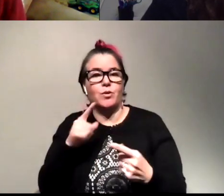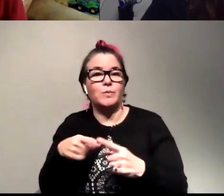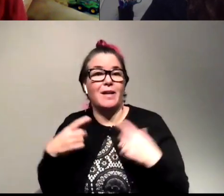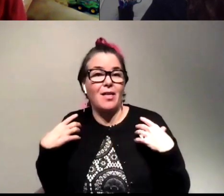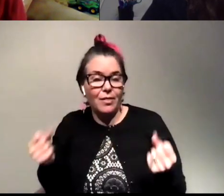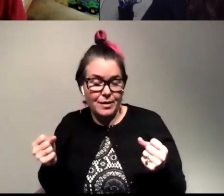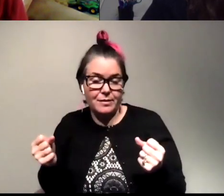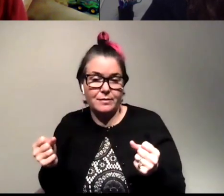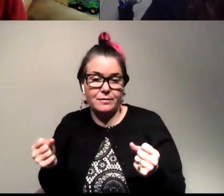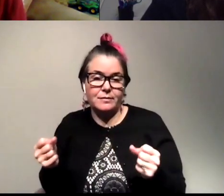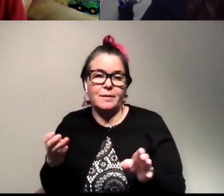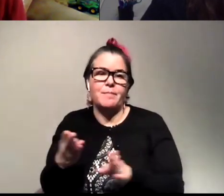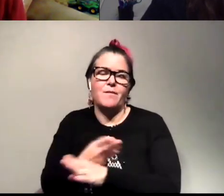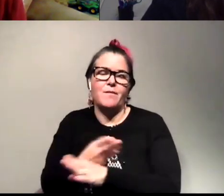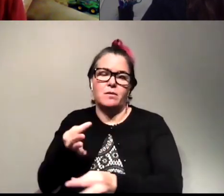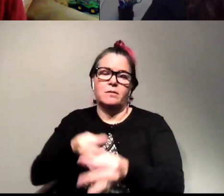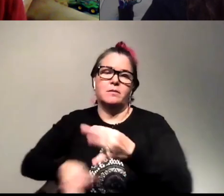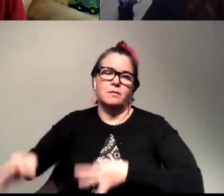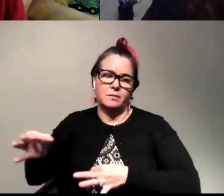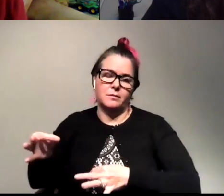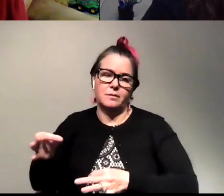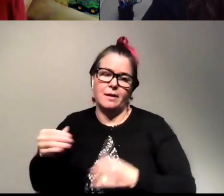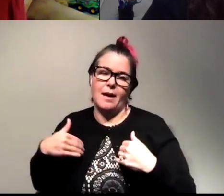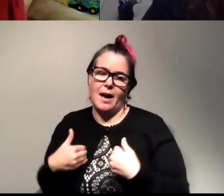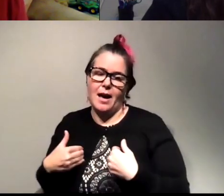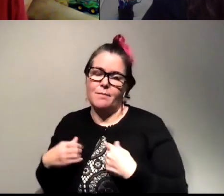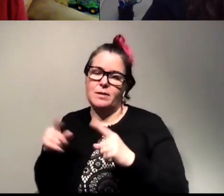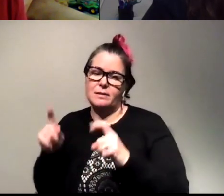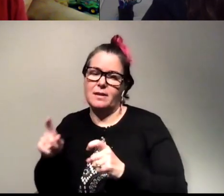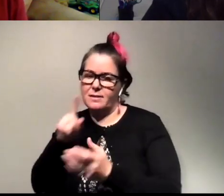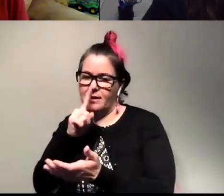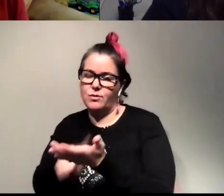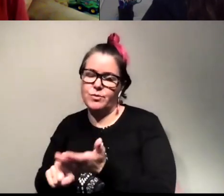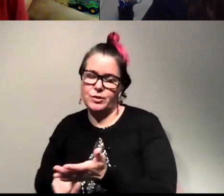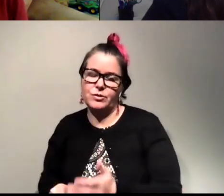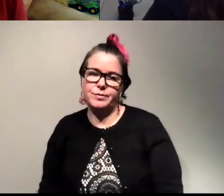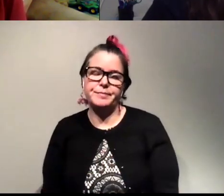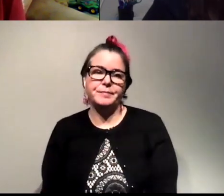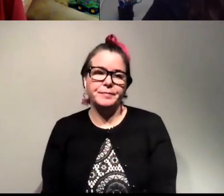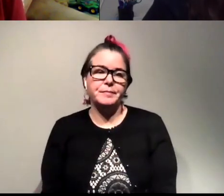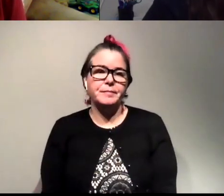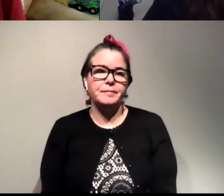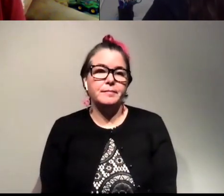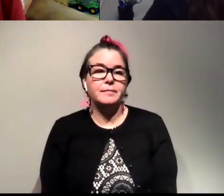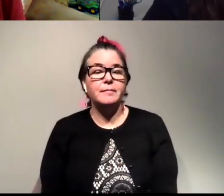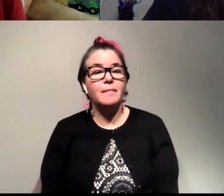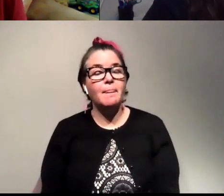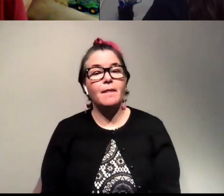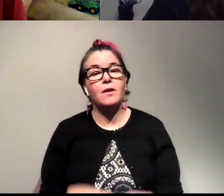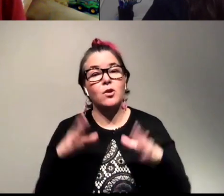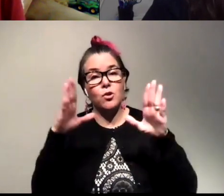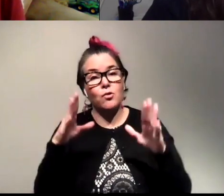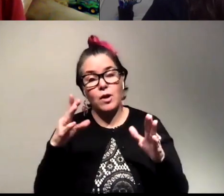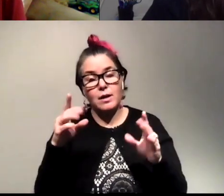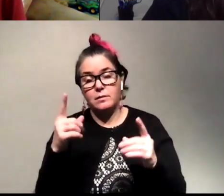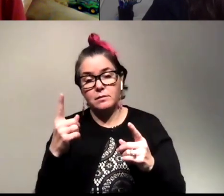to really be able to replace animals in research for coming up with medications. But I think it's a great question,